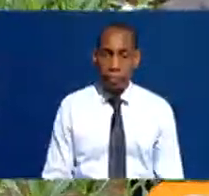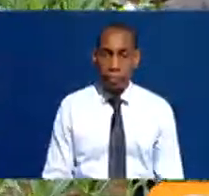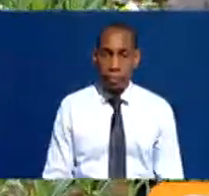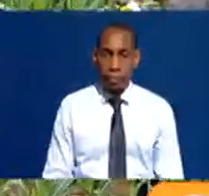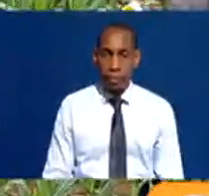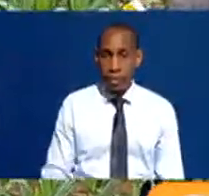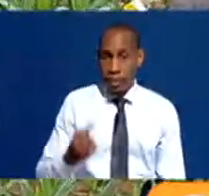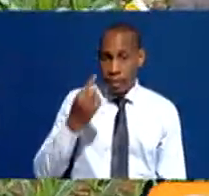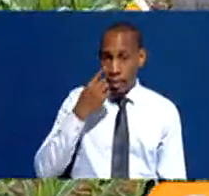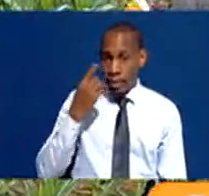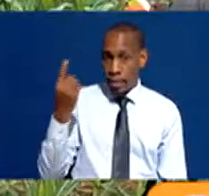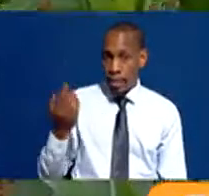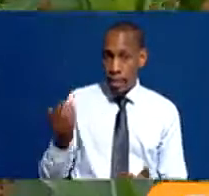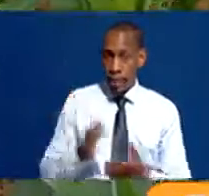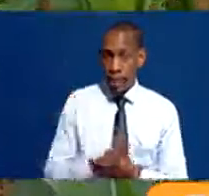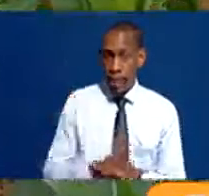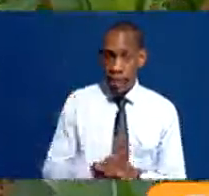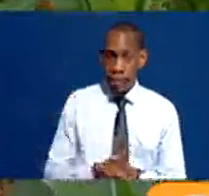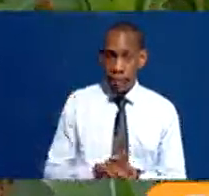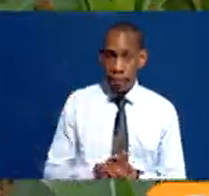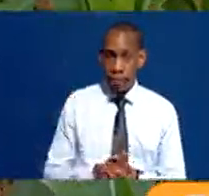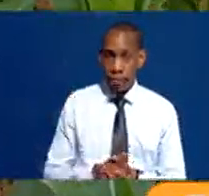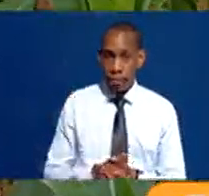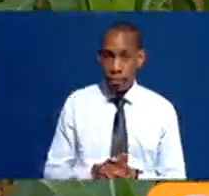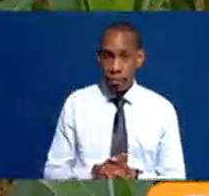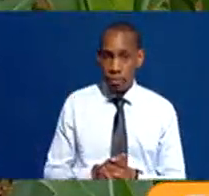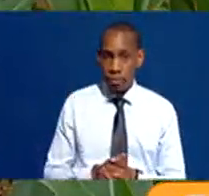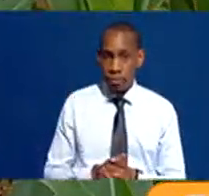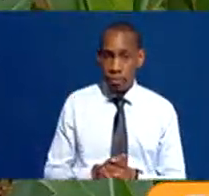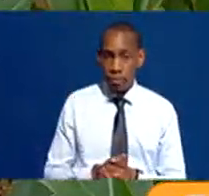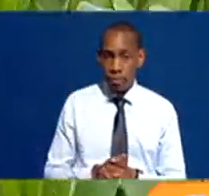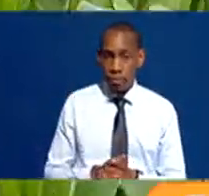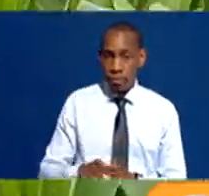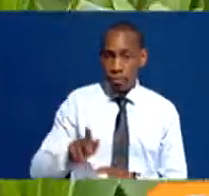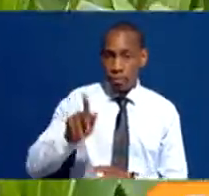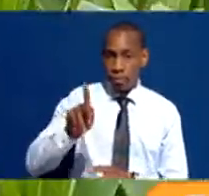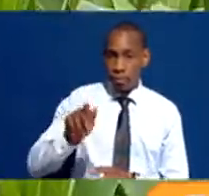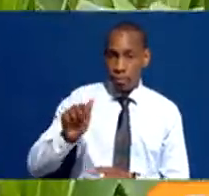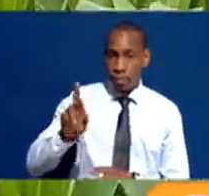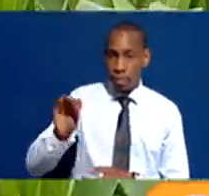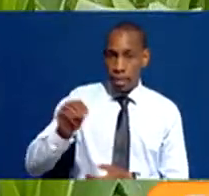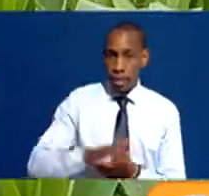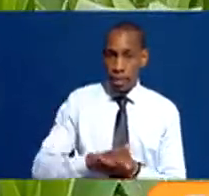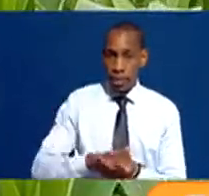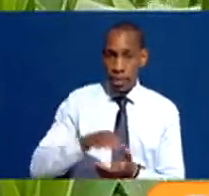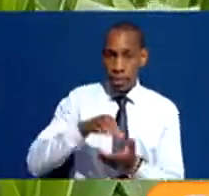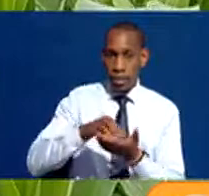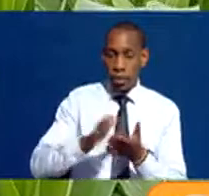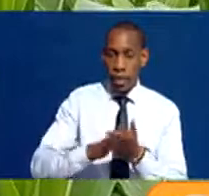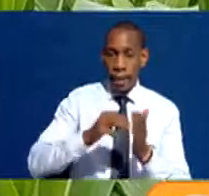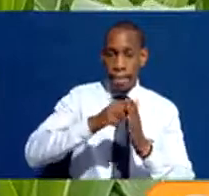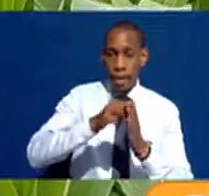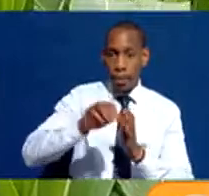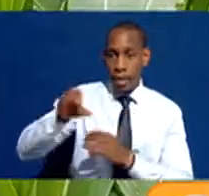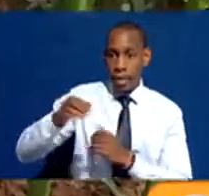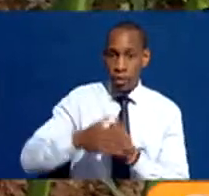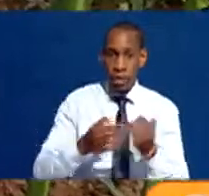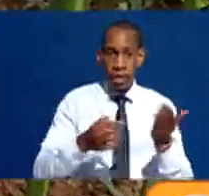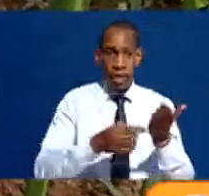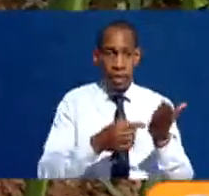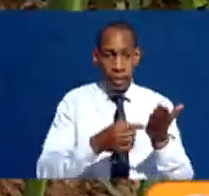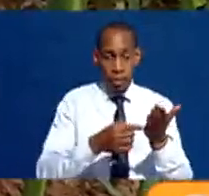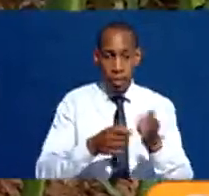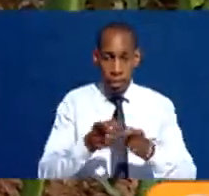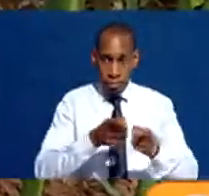At the Kenya Agricultural and Livestock Research Organization field station at Kiboko, Makueni County, technologies